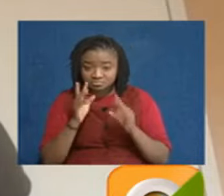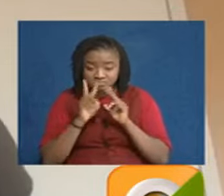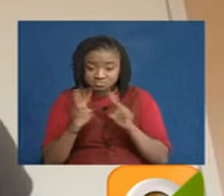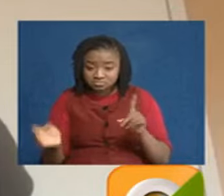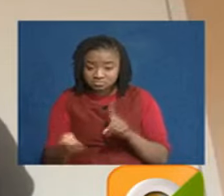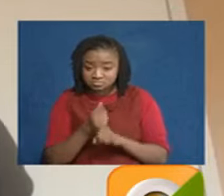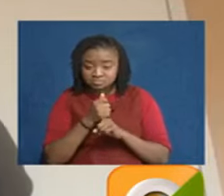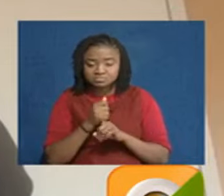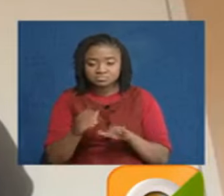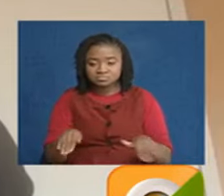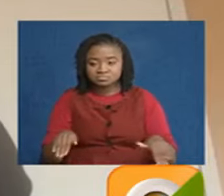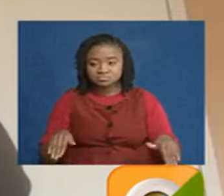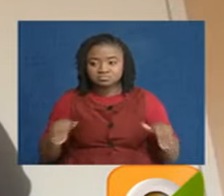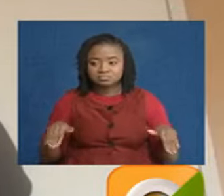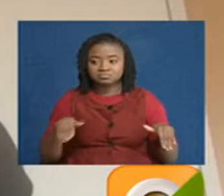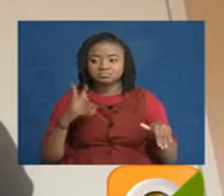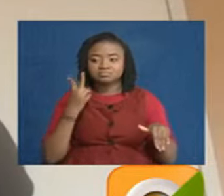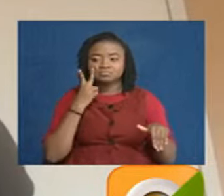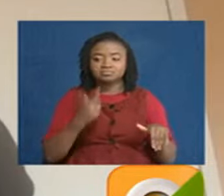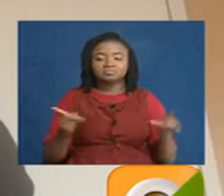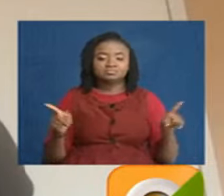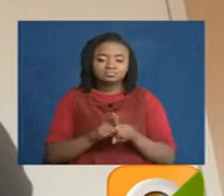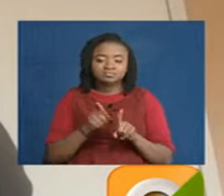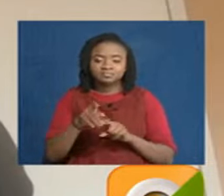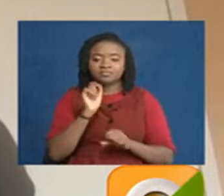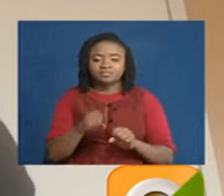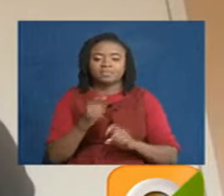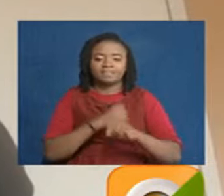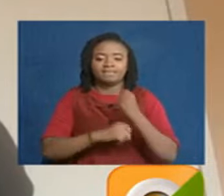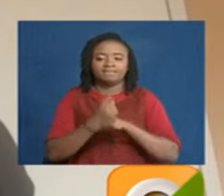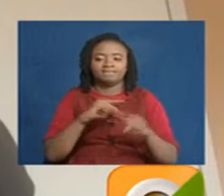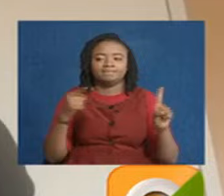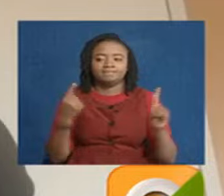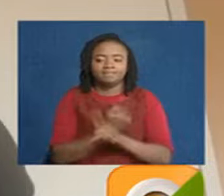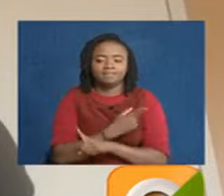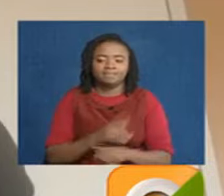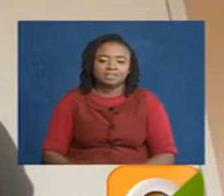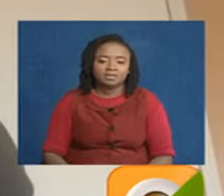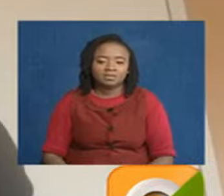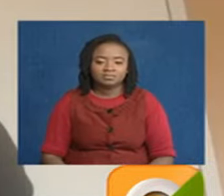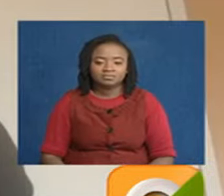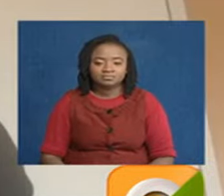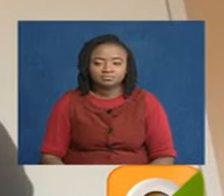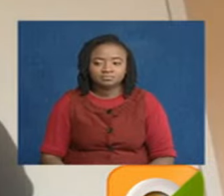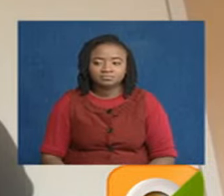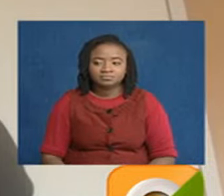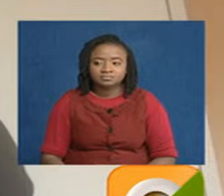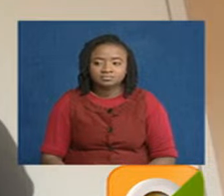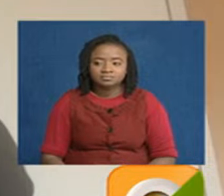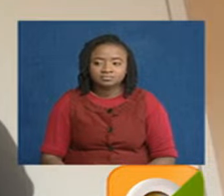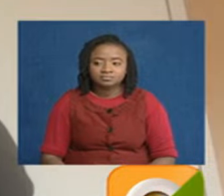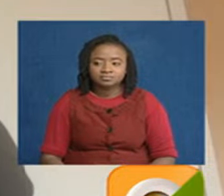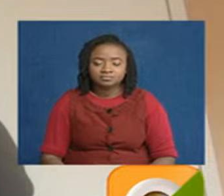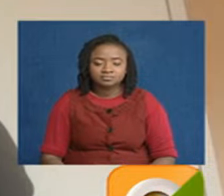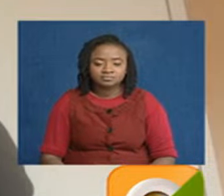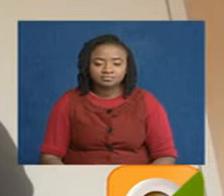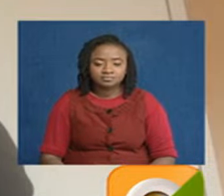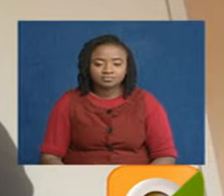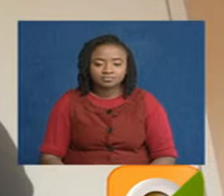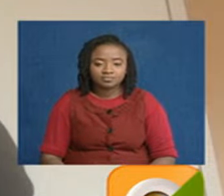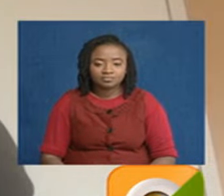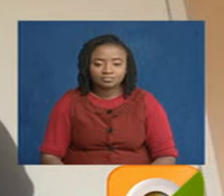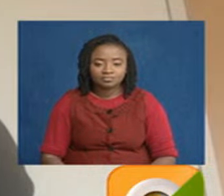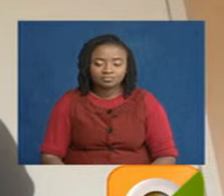see, and it has to be done very differently from the way it was done last time. All right. Lastly, Ambassador, before I let you go,